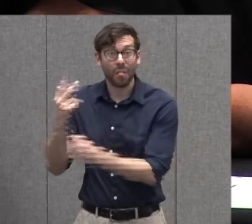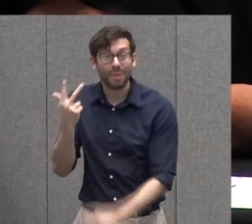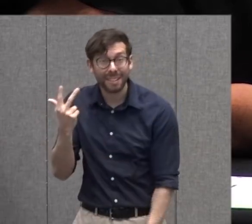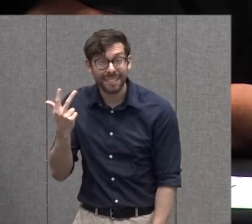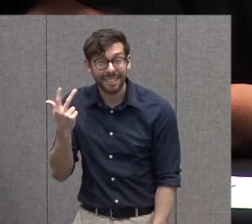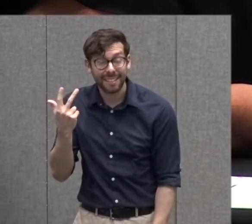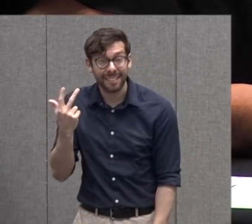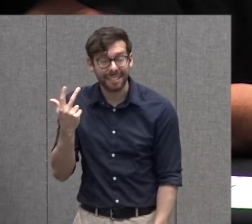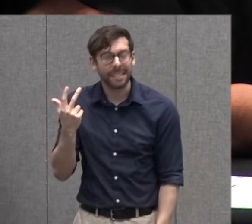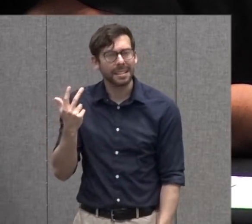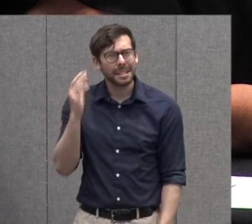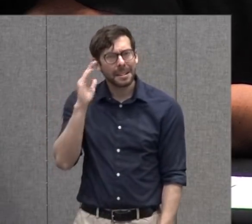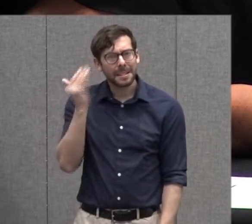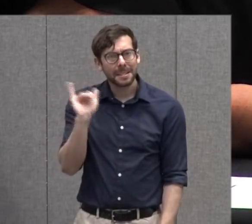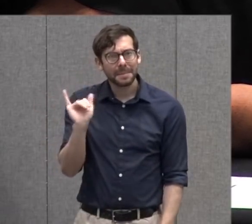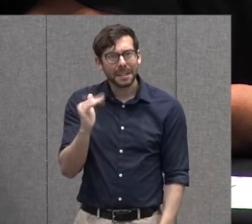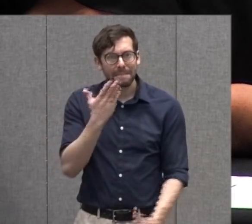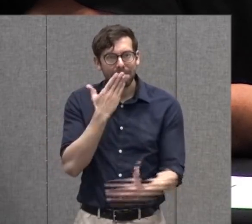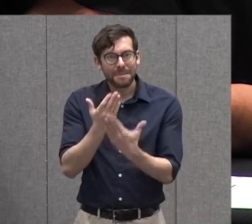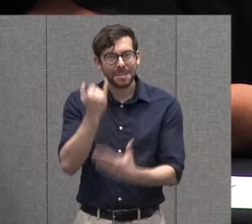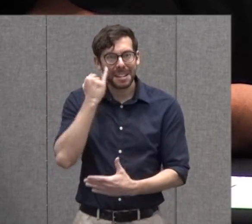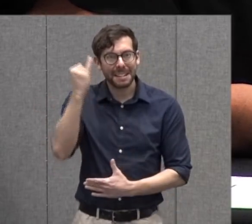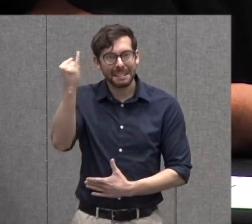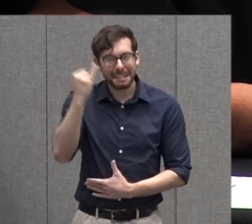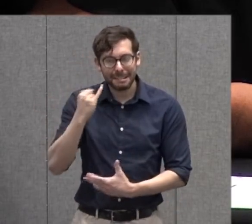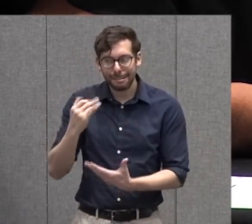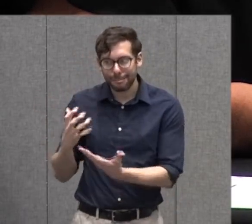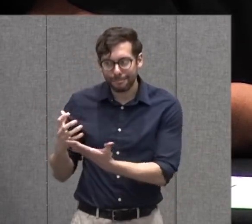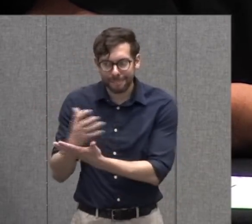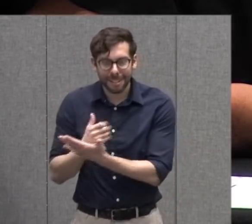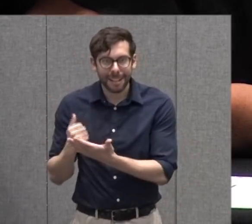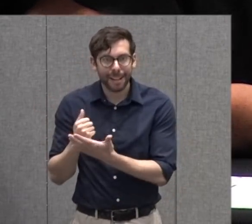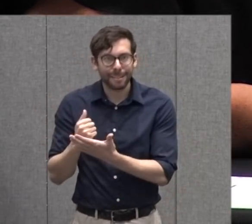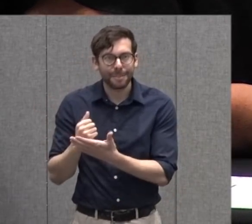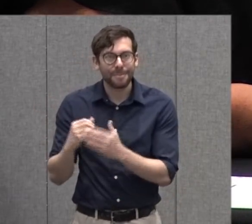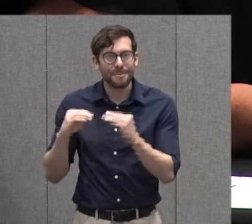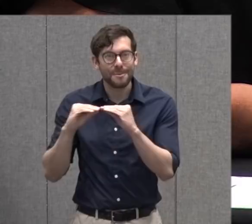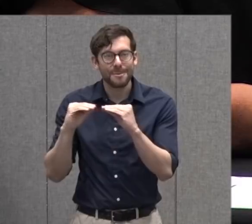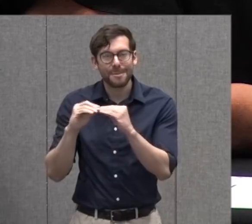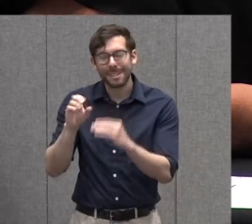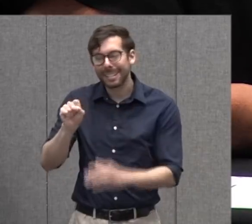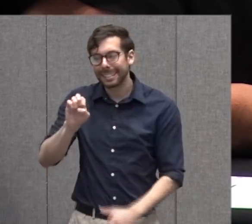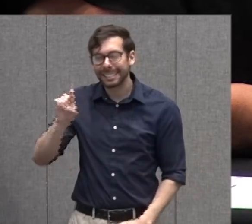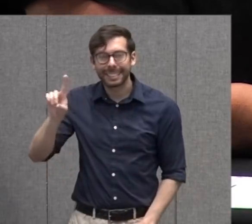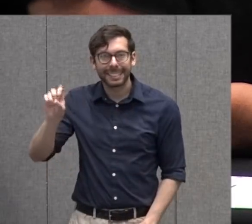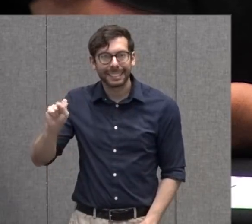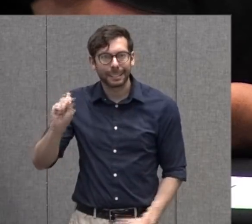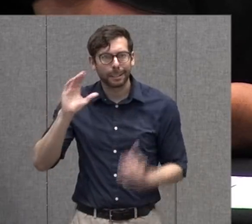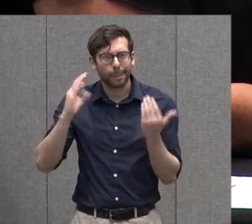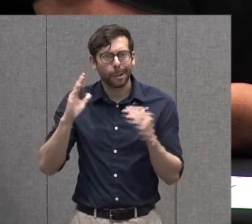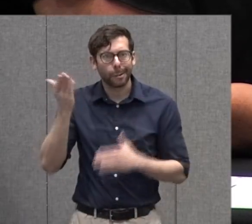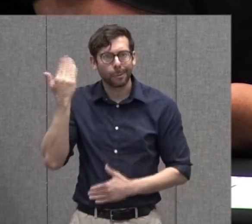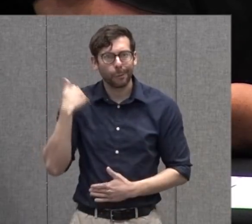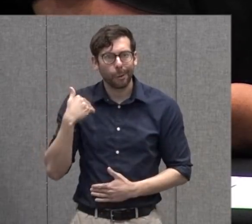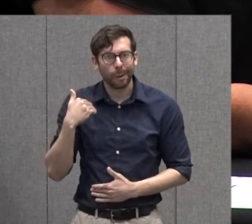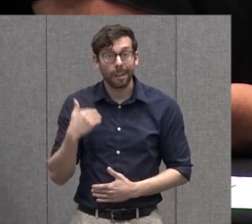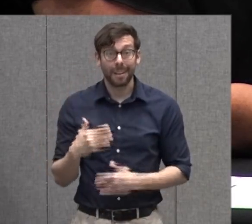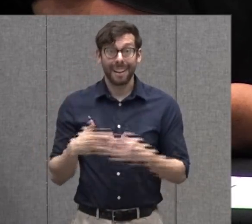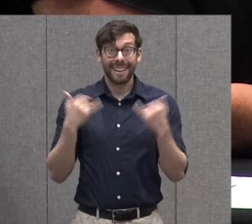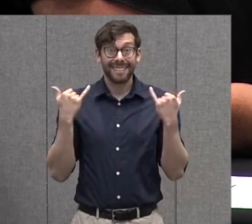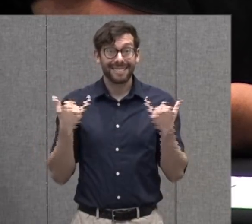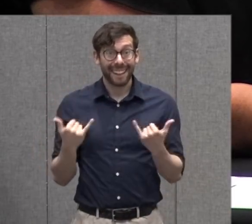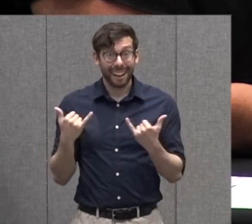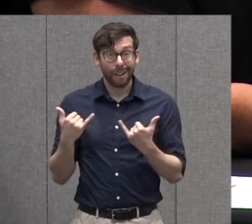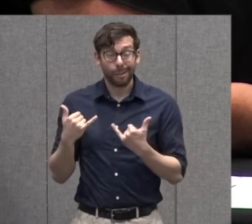get more seeds than he had the year before. So now he's burying 4 seeds in the